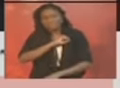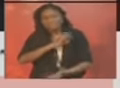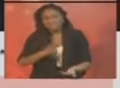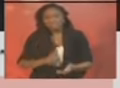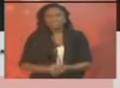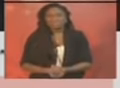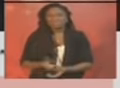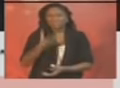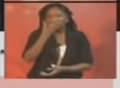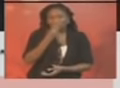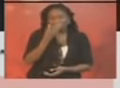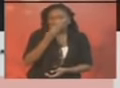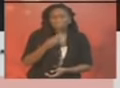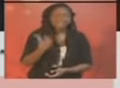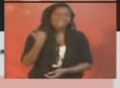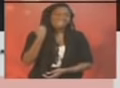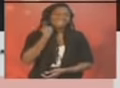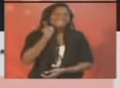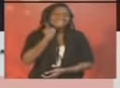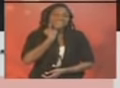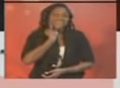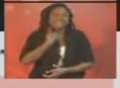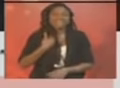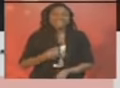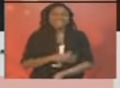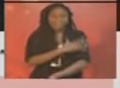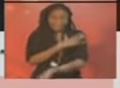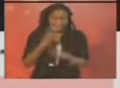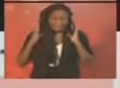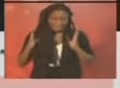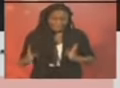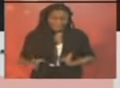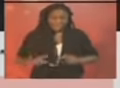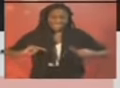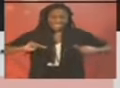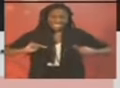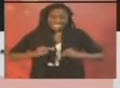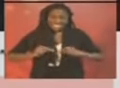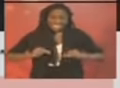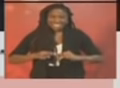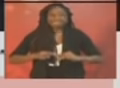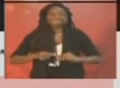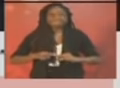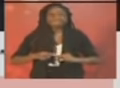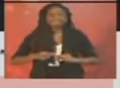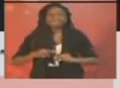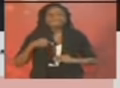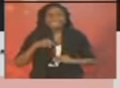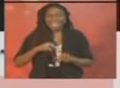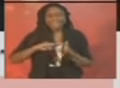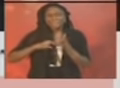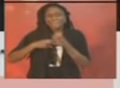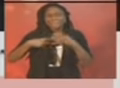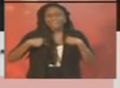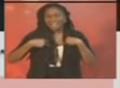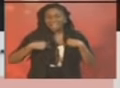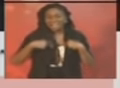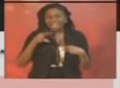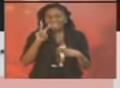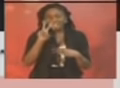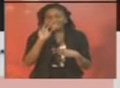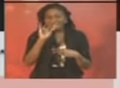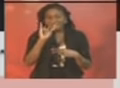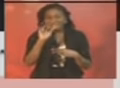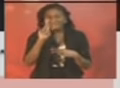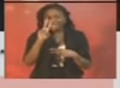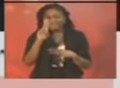time they present with fevers, body aches and the like, and they're classified as acute viral illness. So again, we're seeing some spikes. The trend